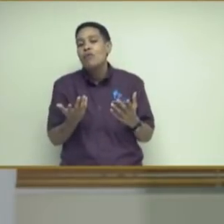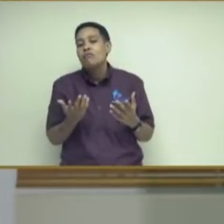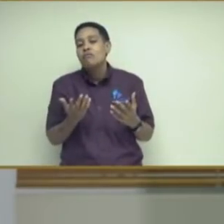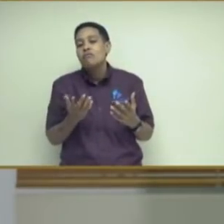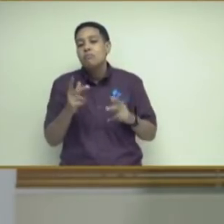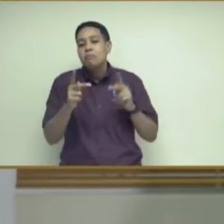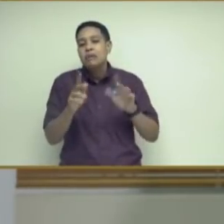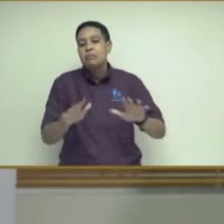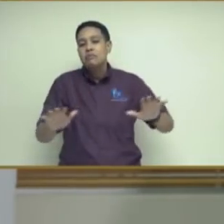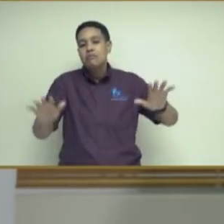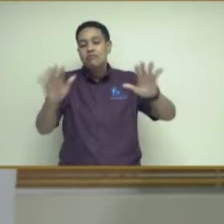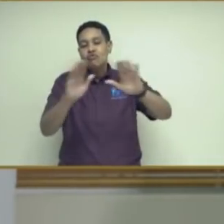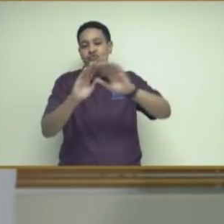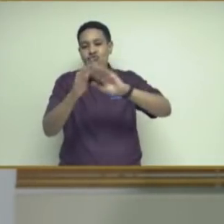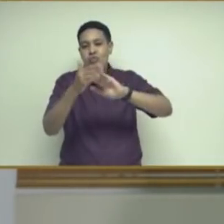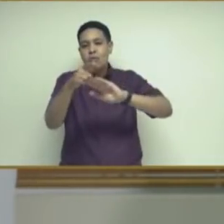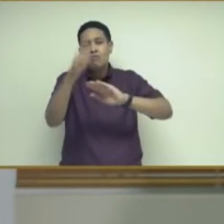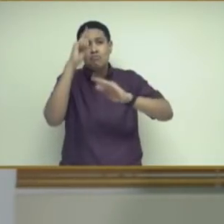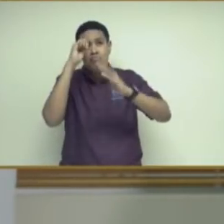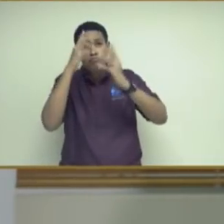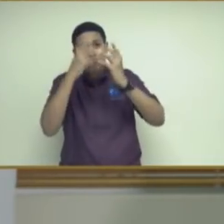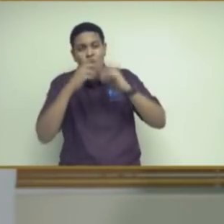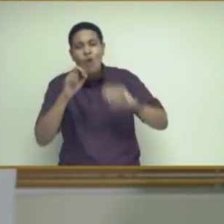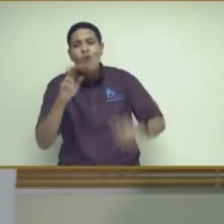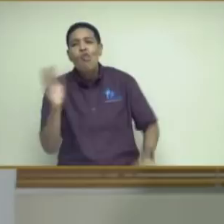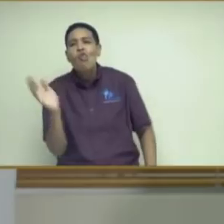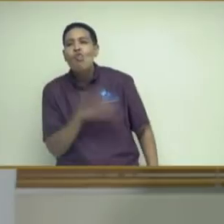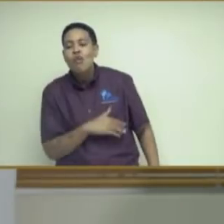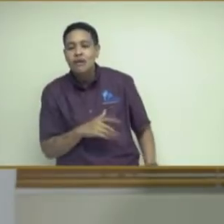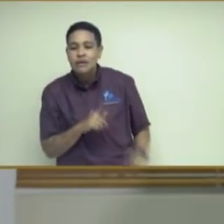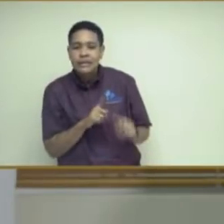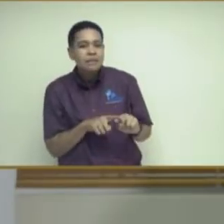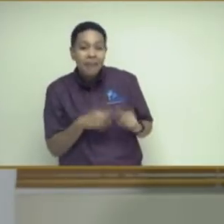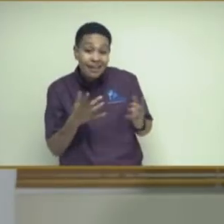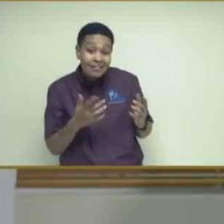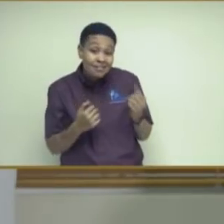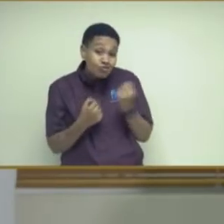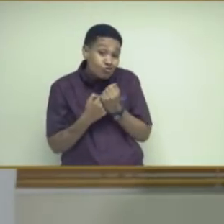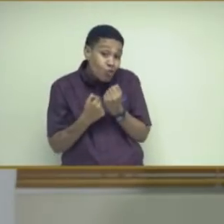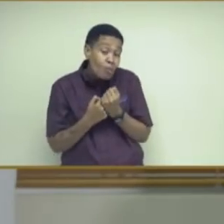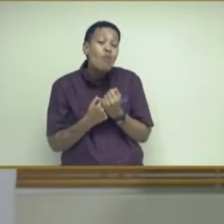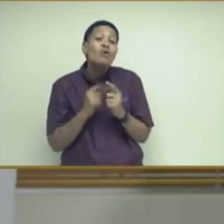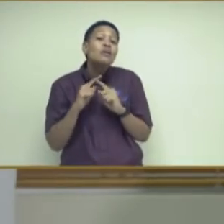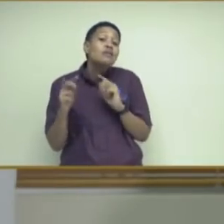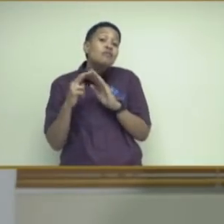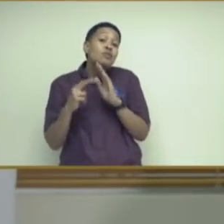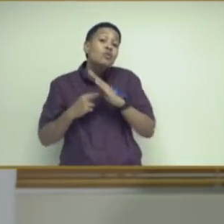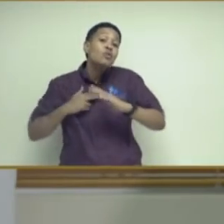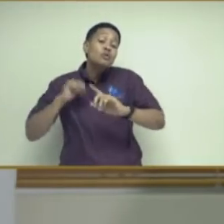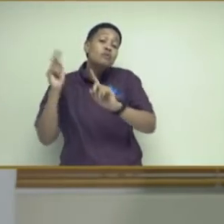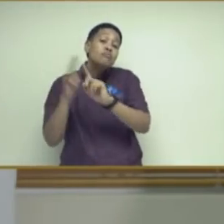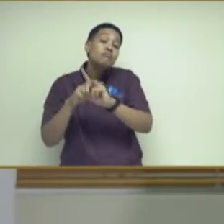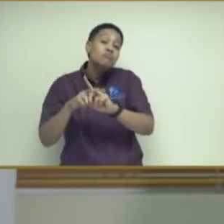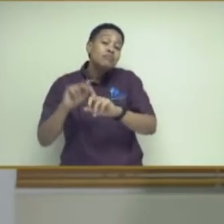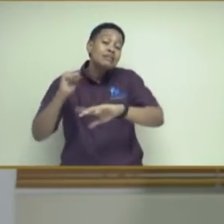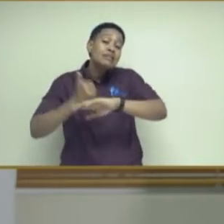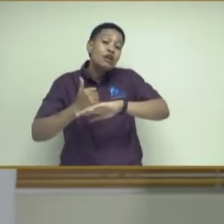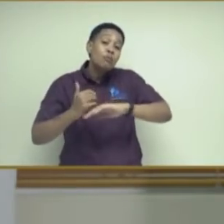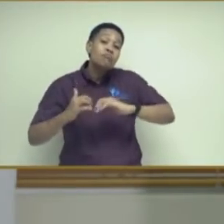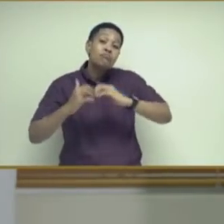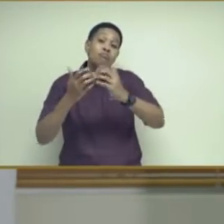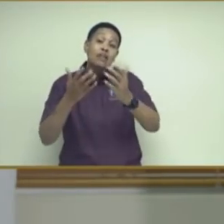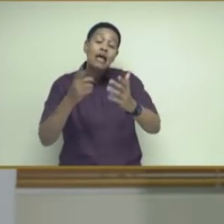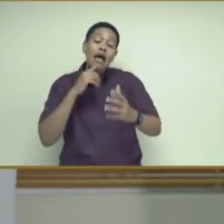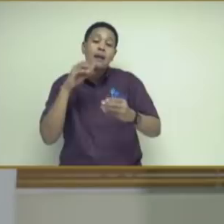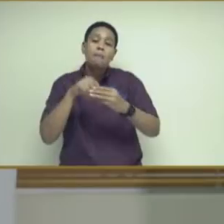which the population complies, supports the measures that we implement, and essentially are a part of